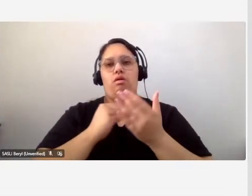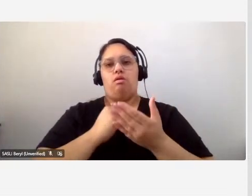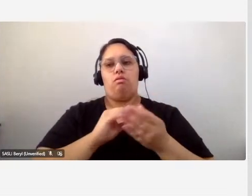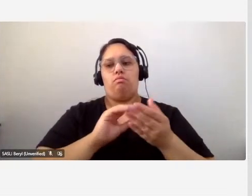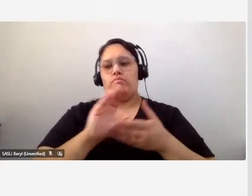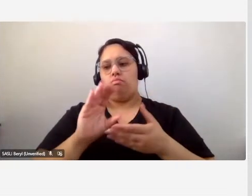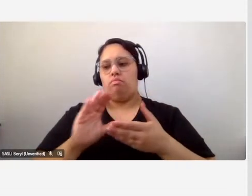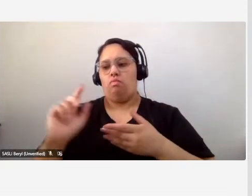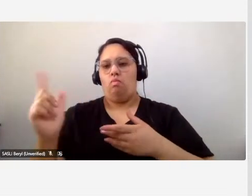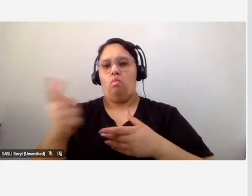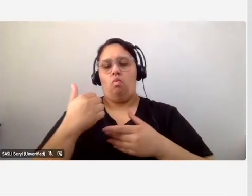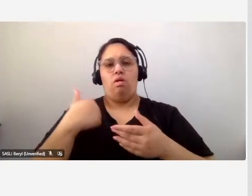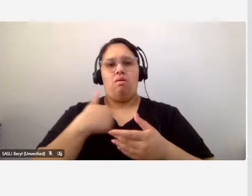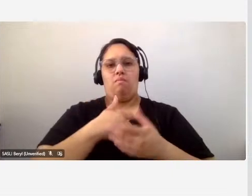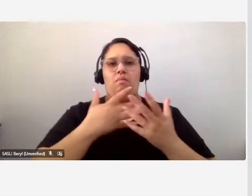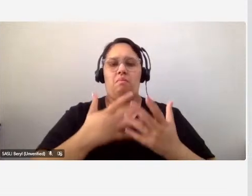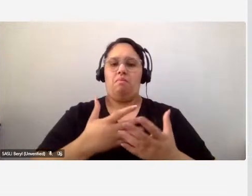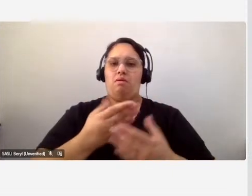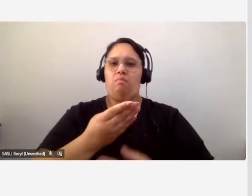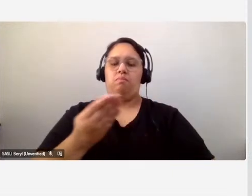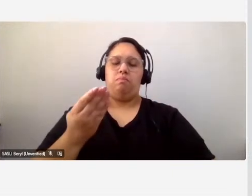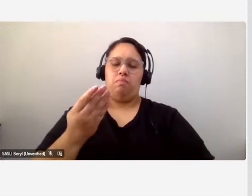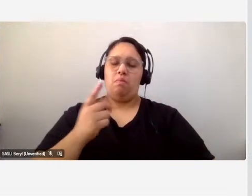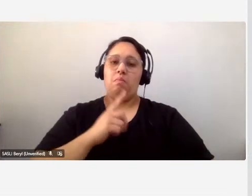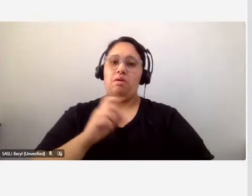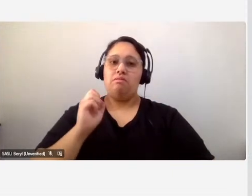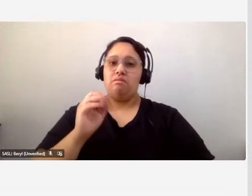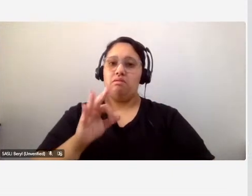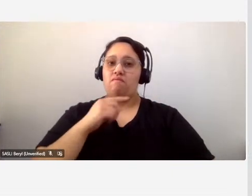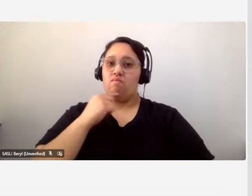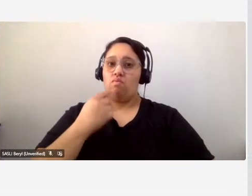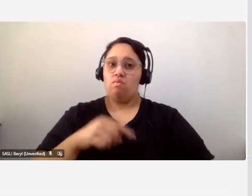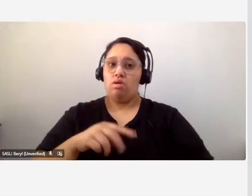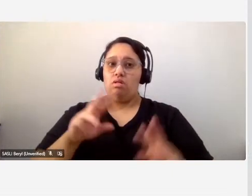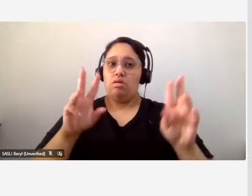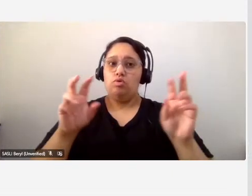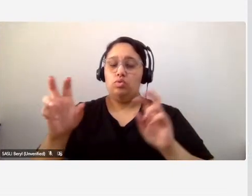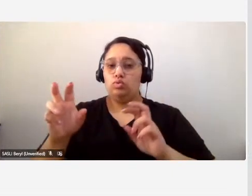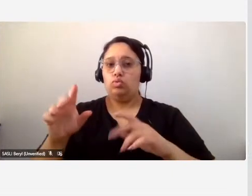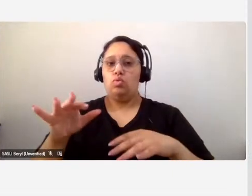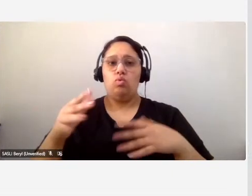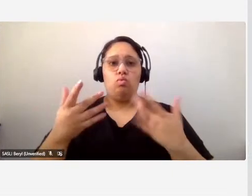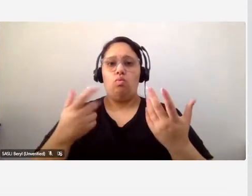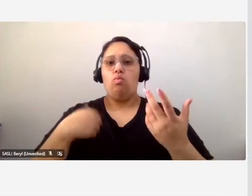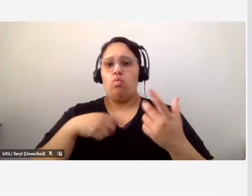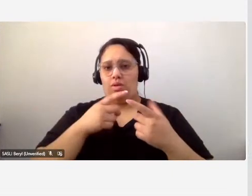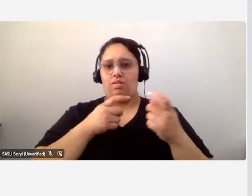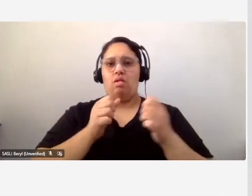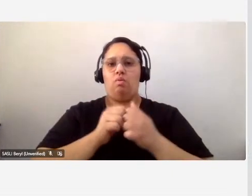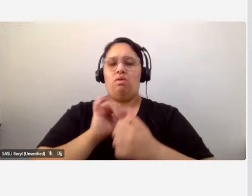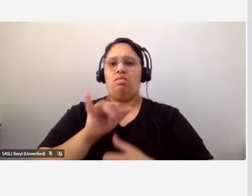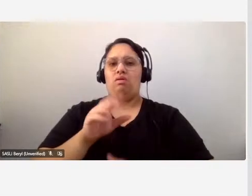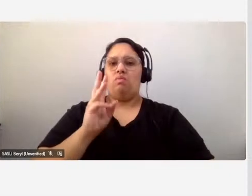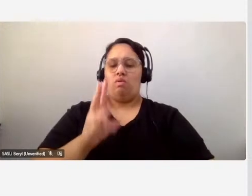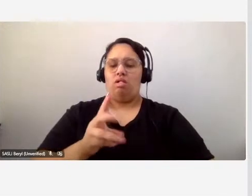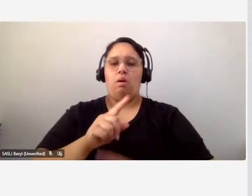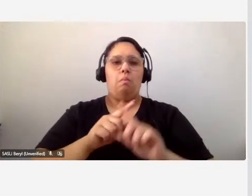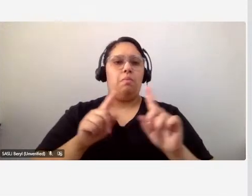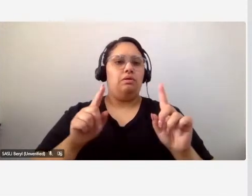distributed amongst all the members there. But if there's a real issue, then we'll deal with it then.